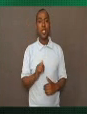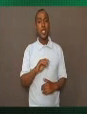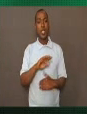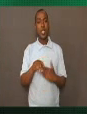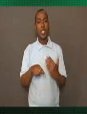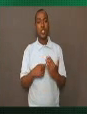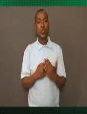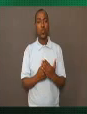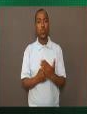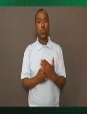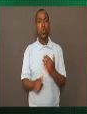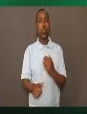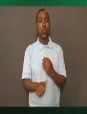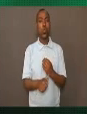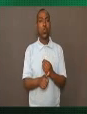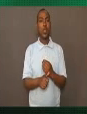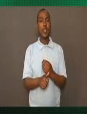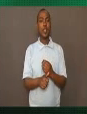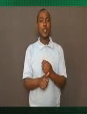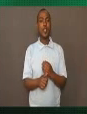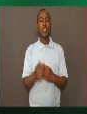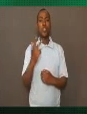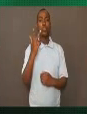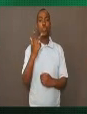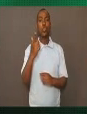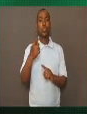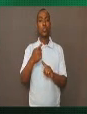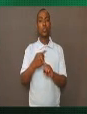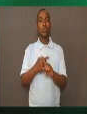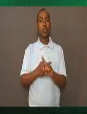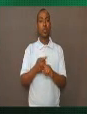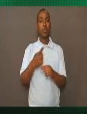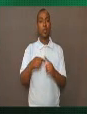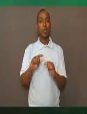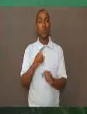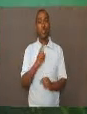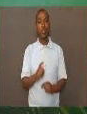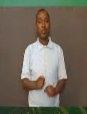is caused, and treatment will not get rid of the disease.